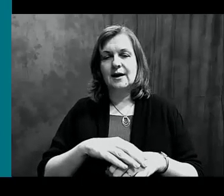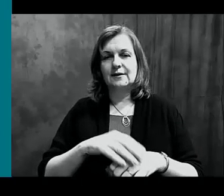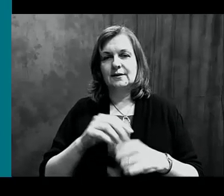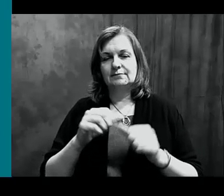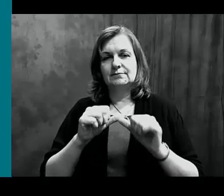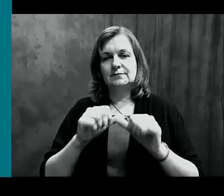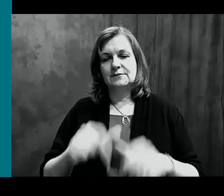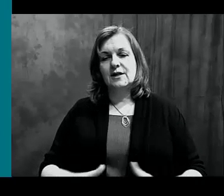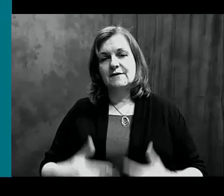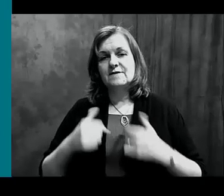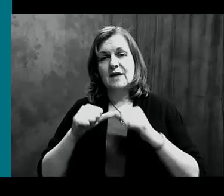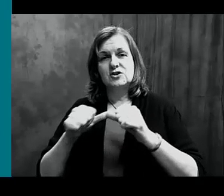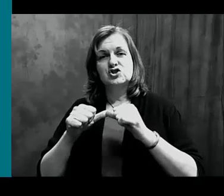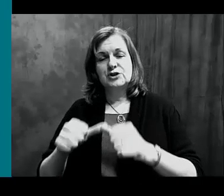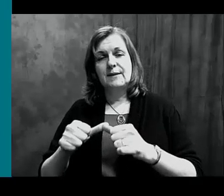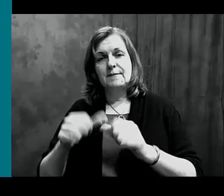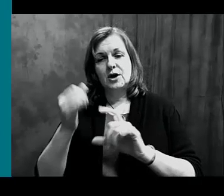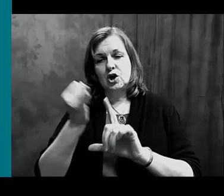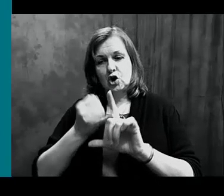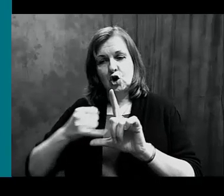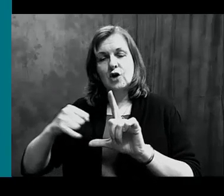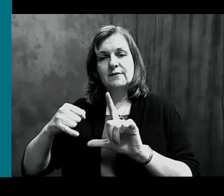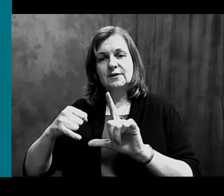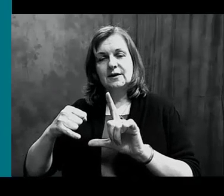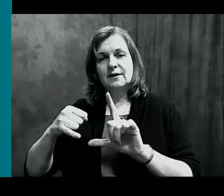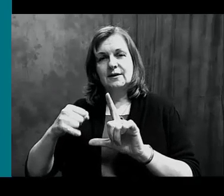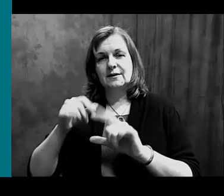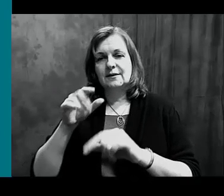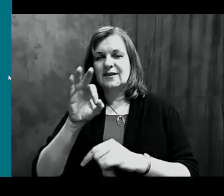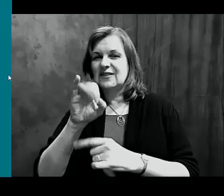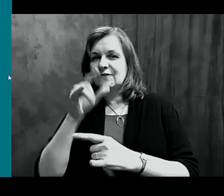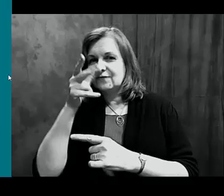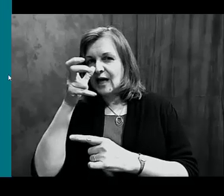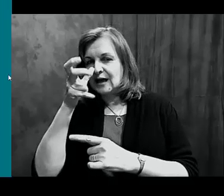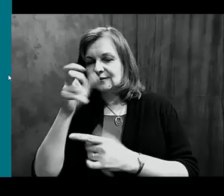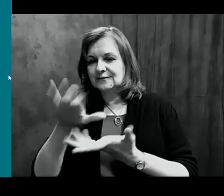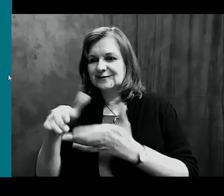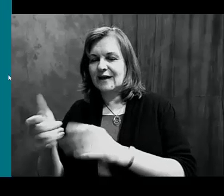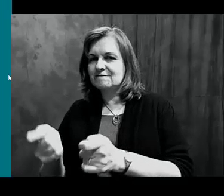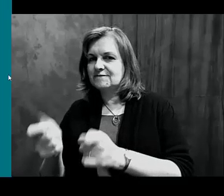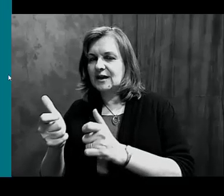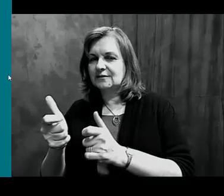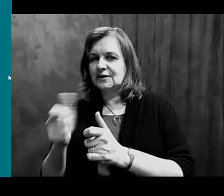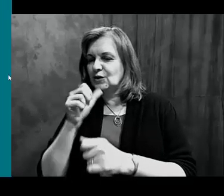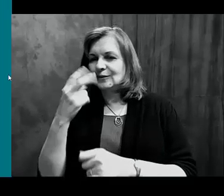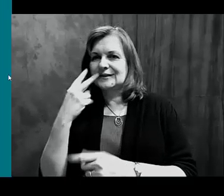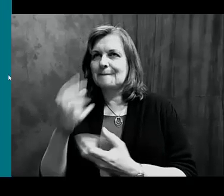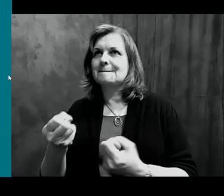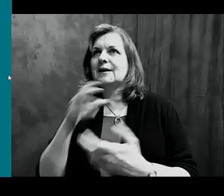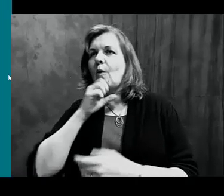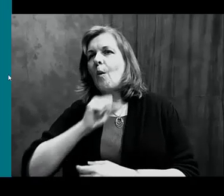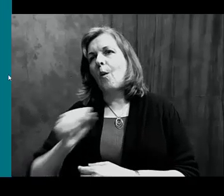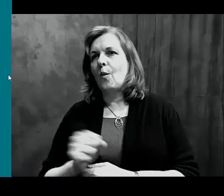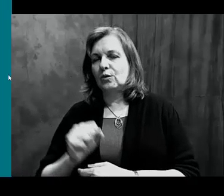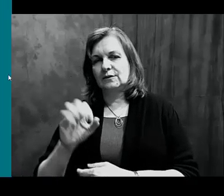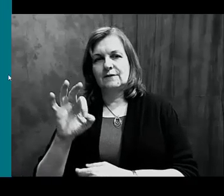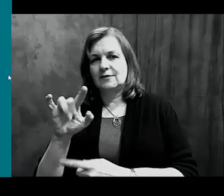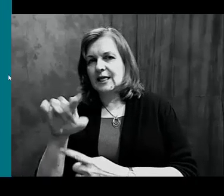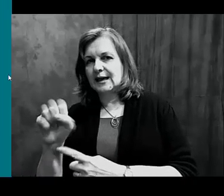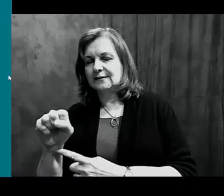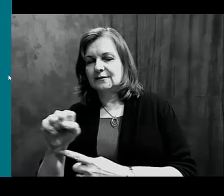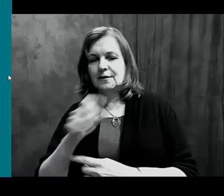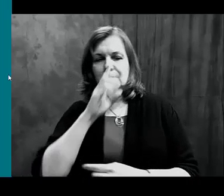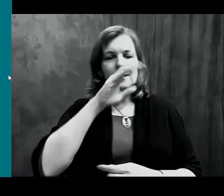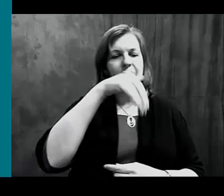on our survivorship curves, our flies, as we talked about, many of them tend to die when they're very young. Very few old-aged